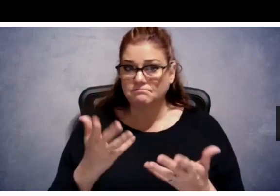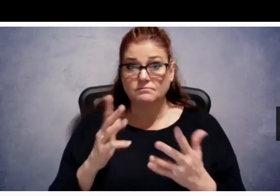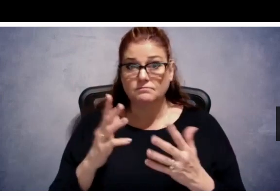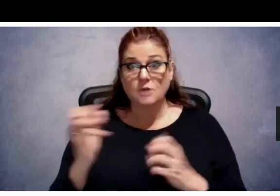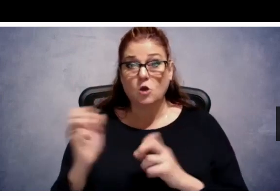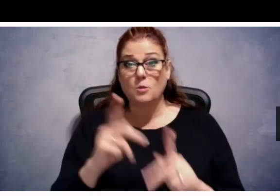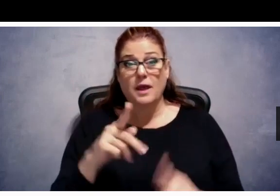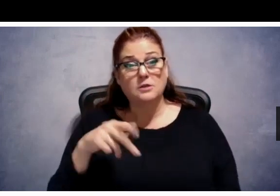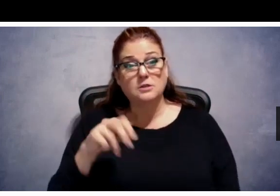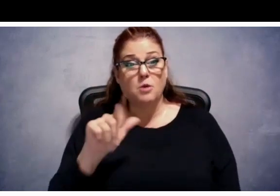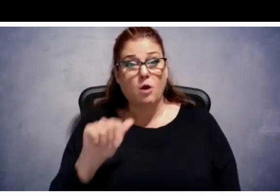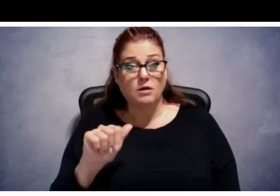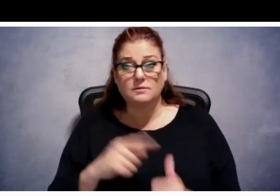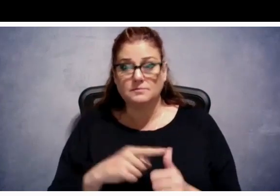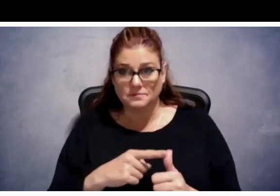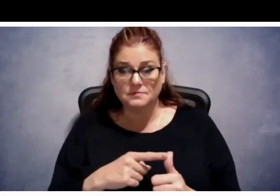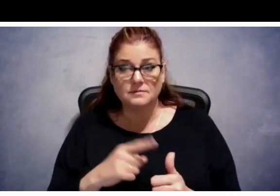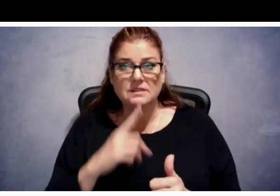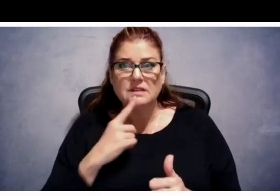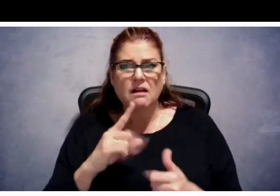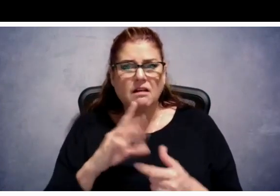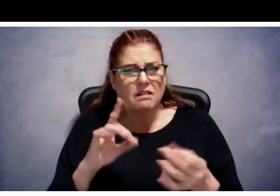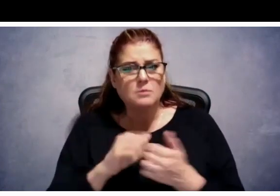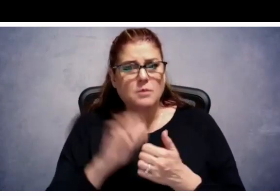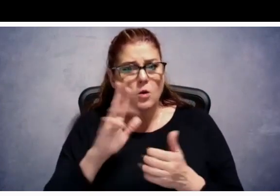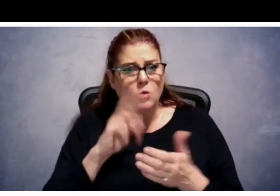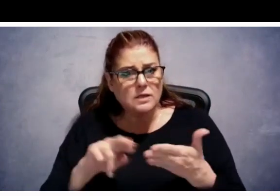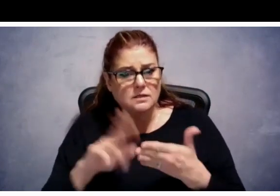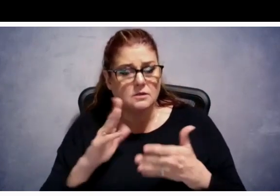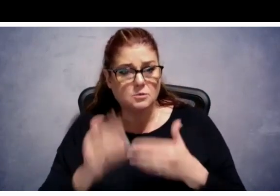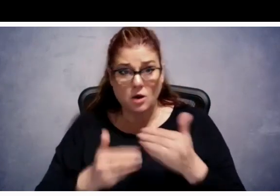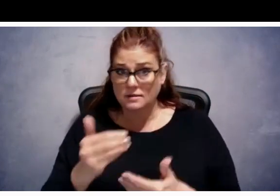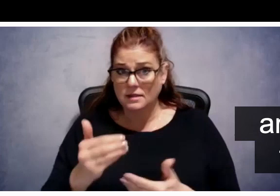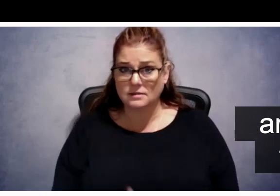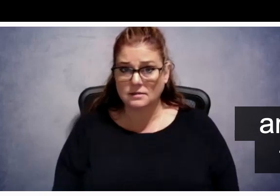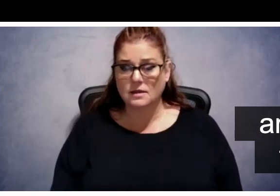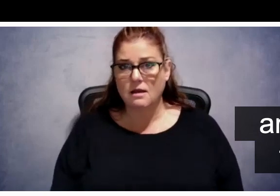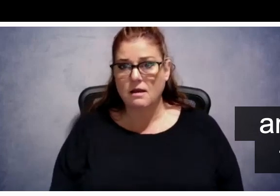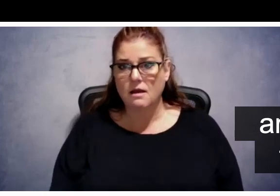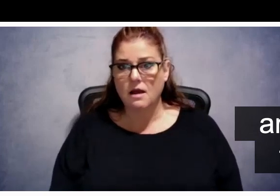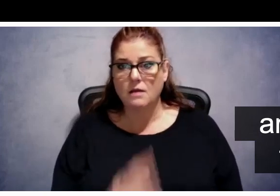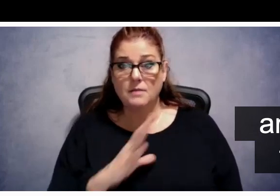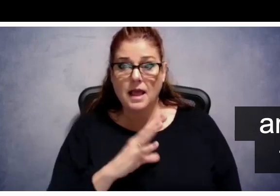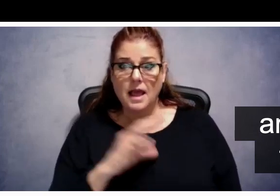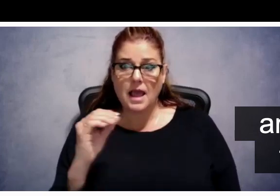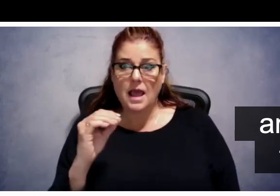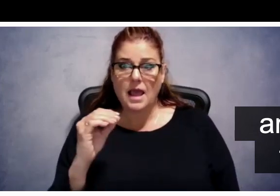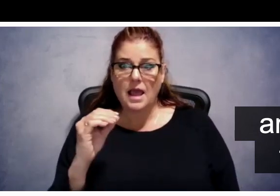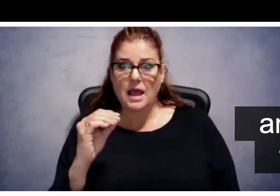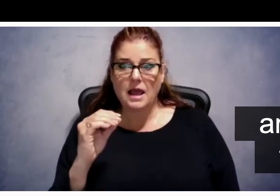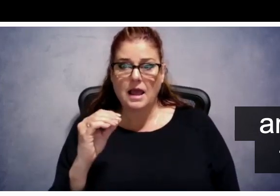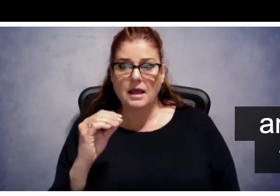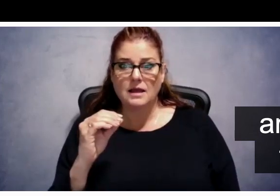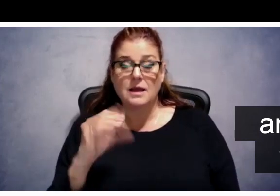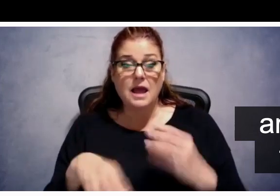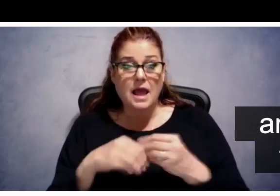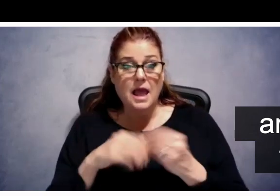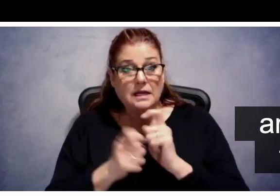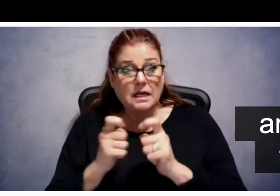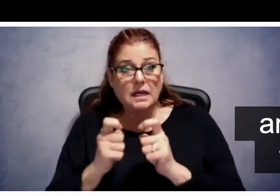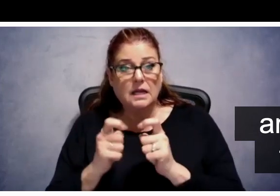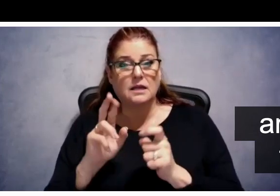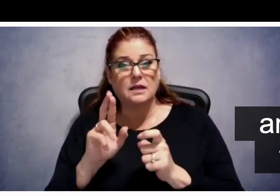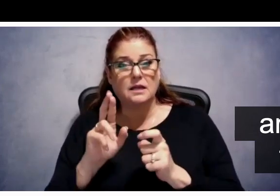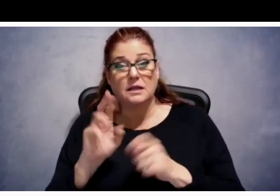back to Paula if you want to tell us a little bit about your research process, and editing or revision or how that came